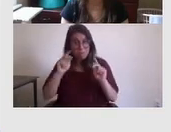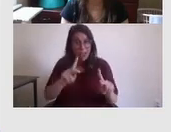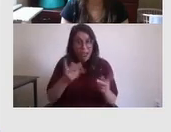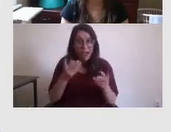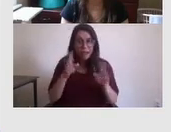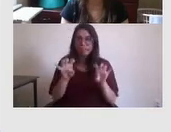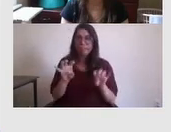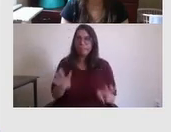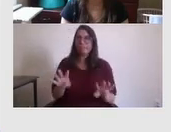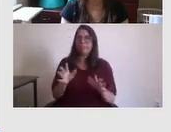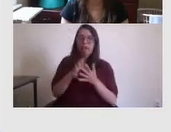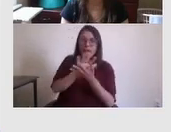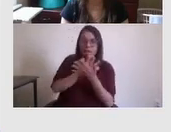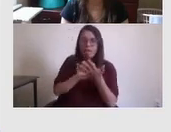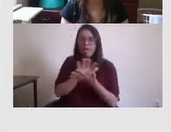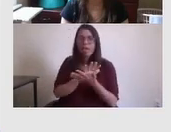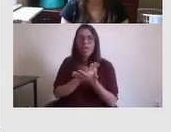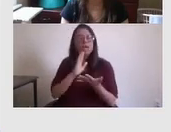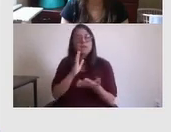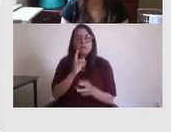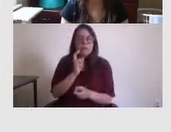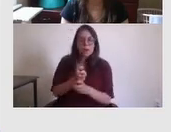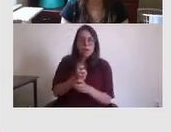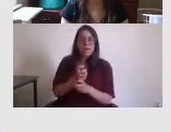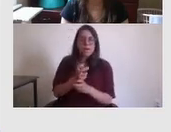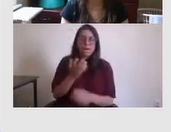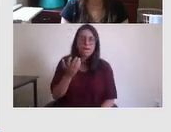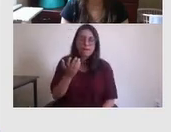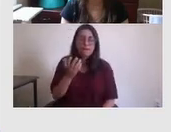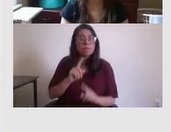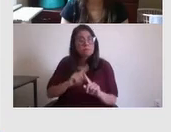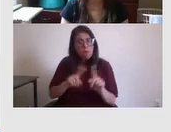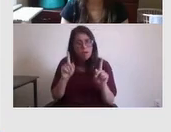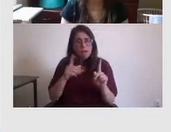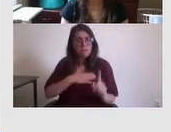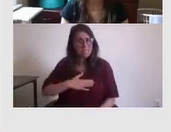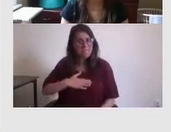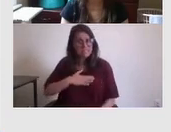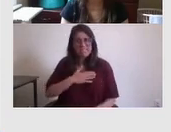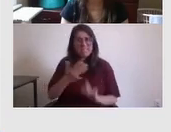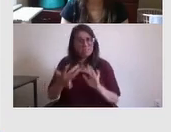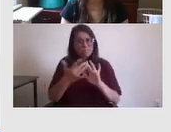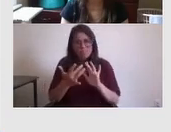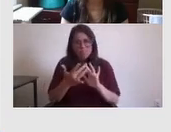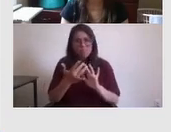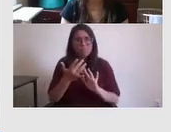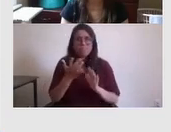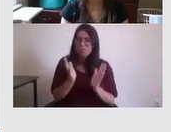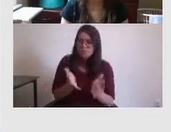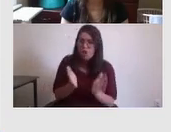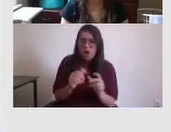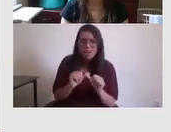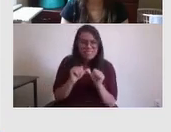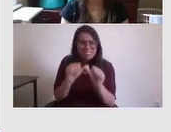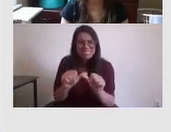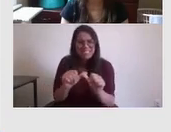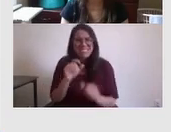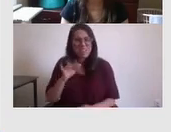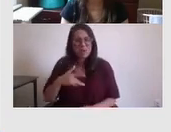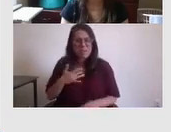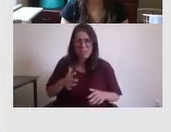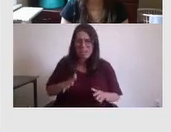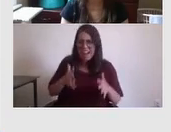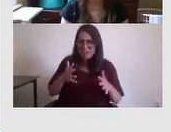return you to return to campus. But we invite you certainly to reach out, have those conversations. If you're feeling